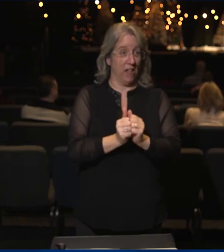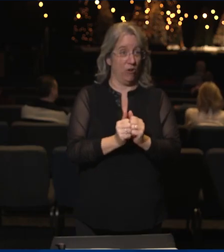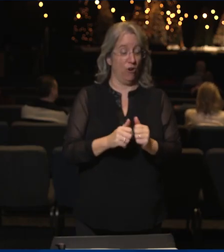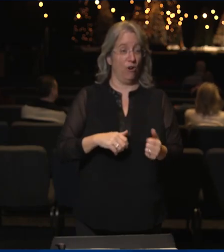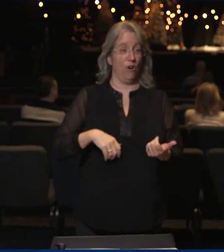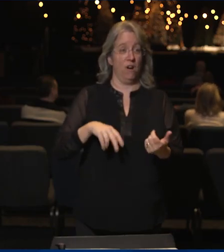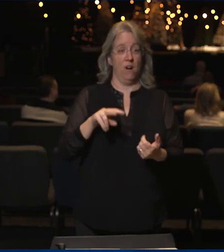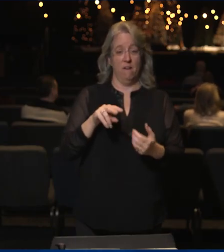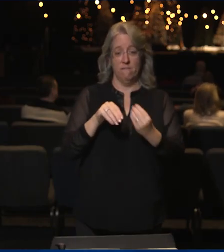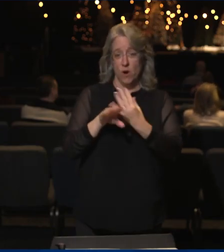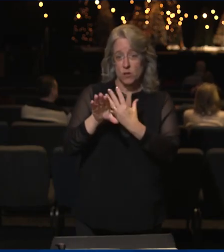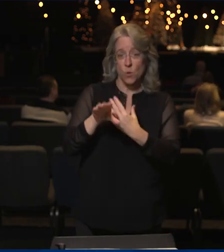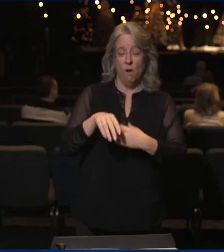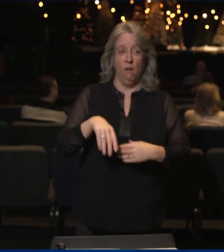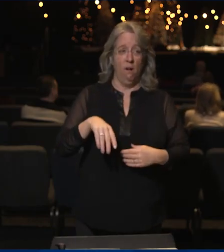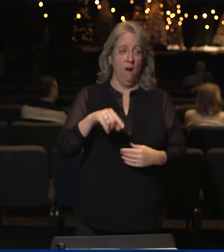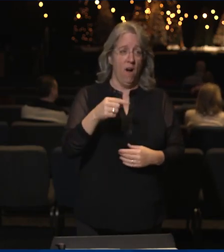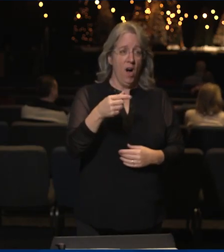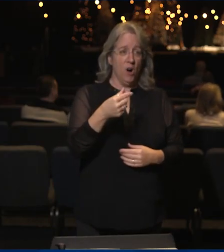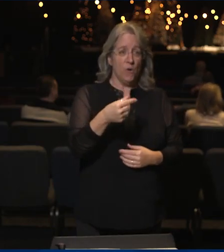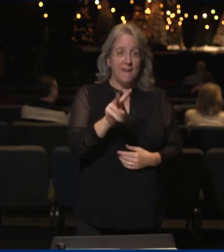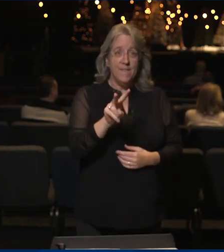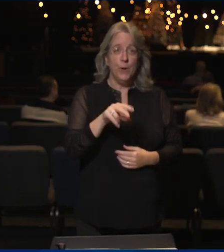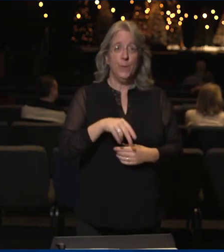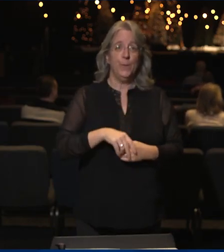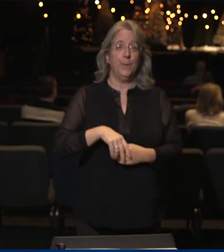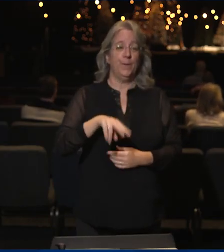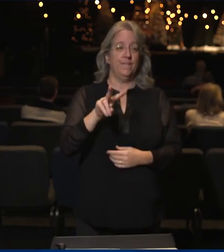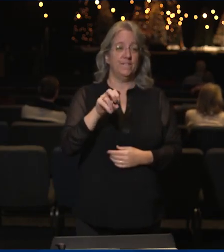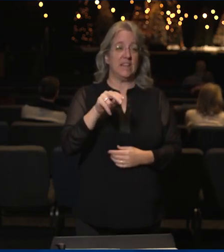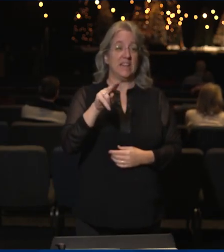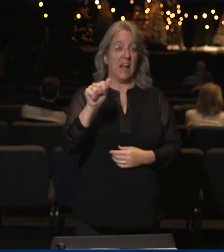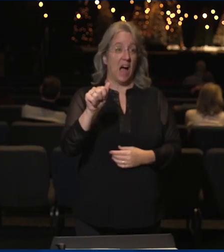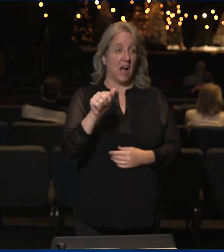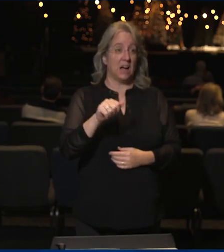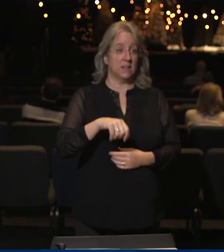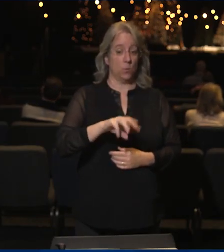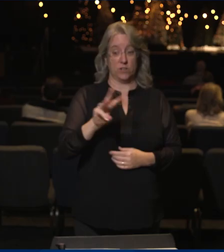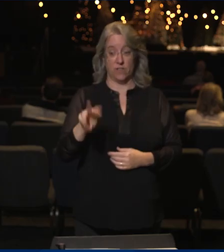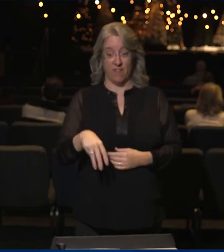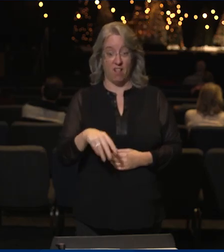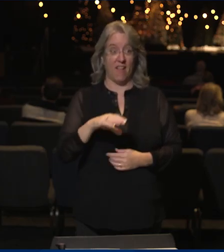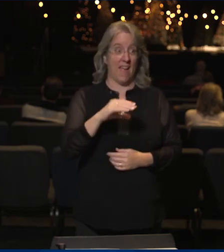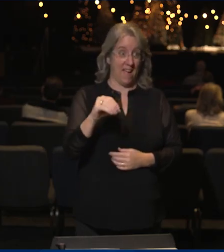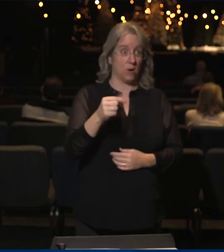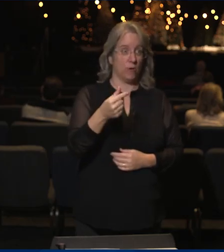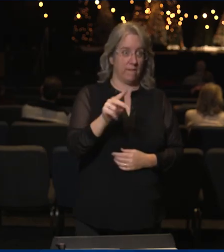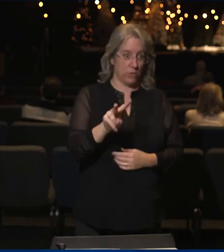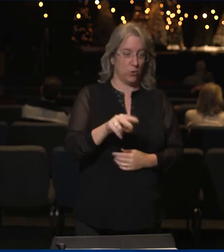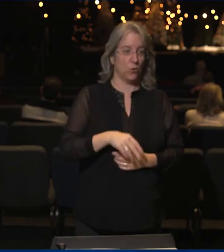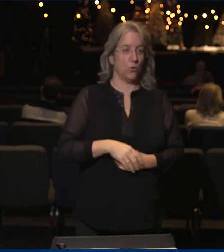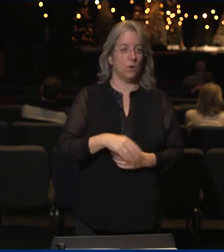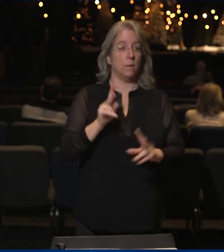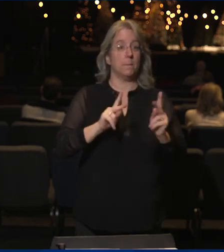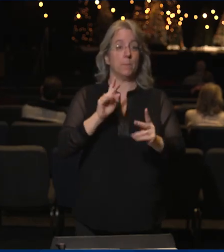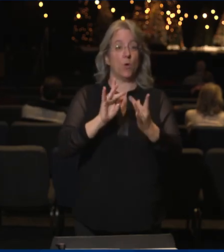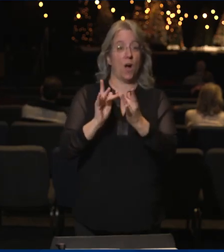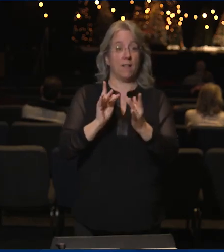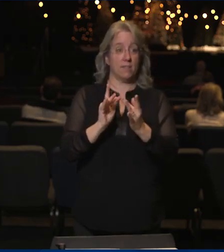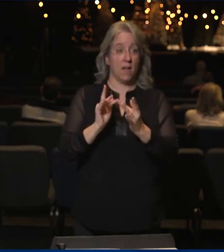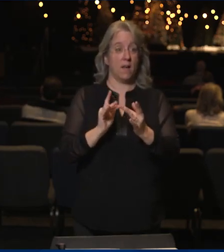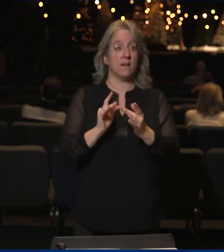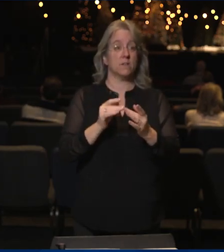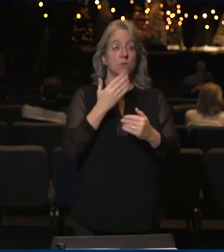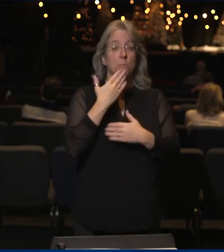Grandview, East, Sawmill, Vineyard Grandview, Vineyard Westerville here. And for those of you online, good morning. It is good to